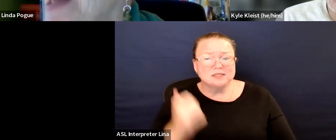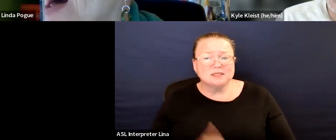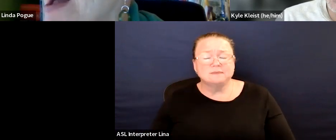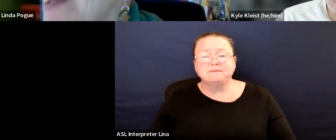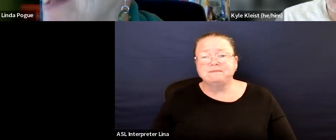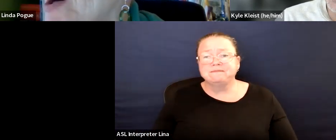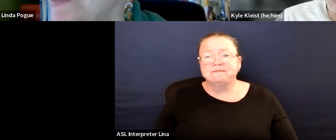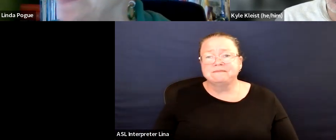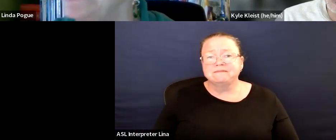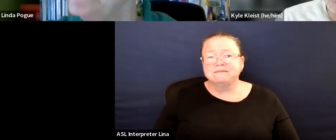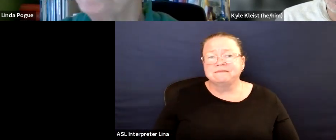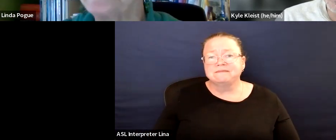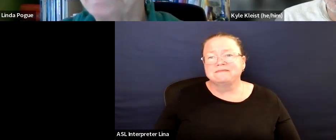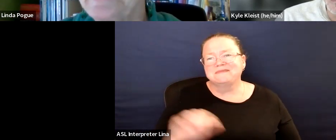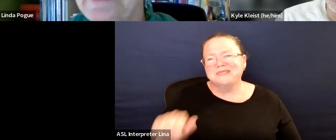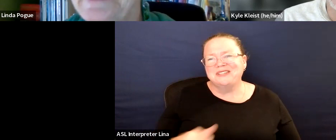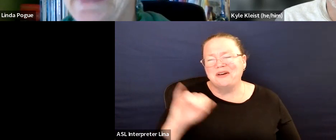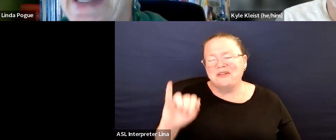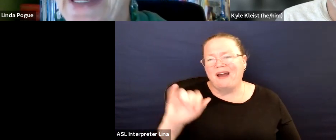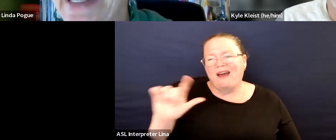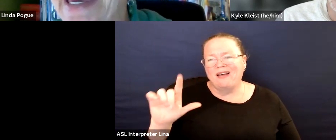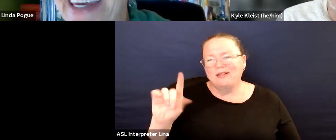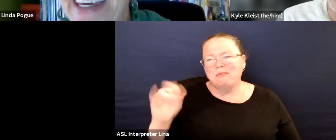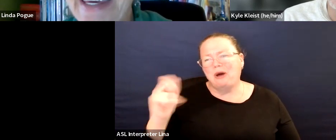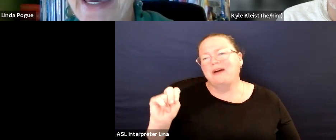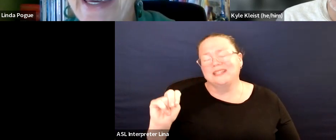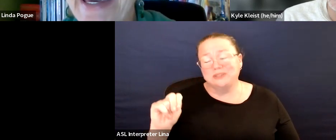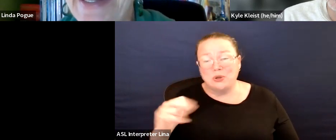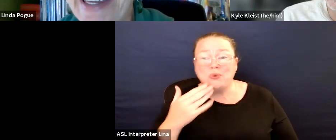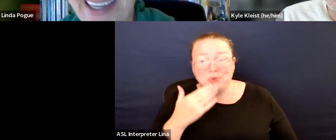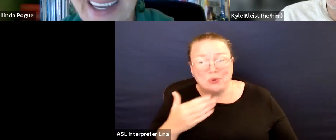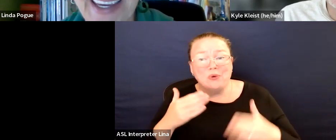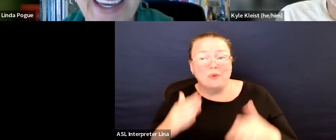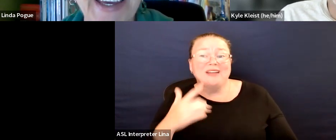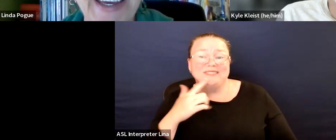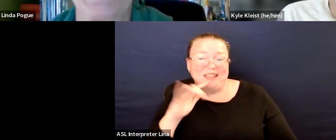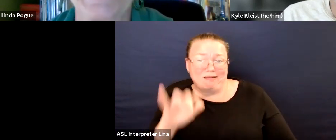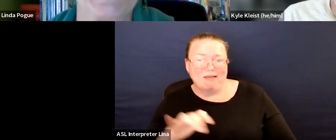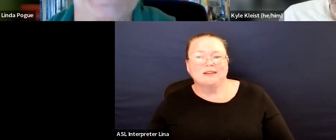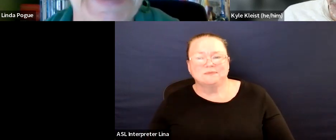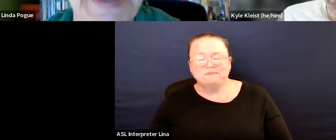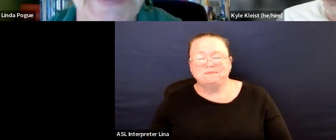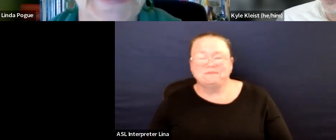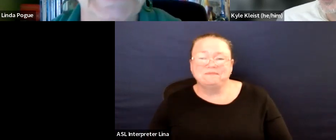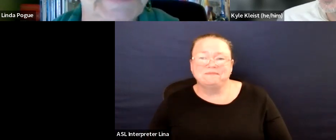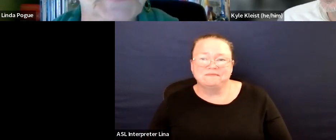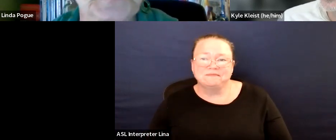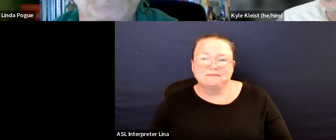It's another IL bargain. Yes, great way of saying it. Uh-huh.